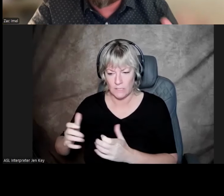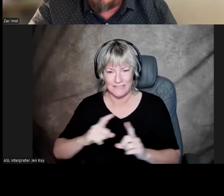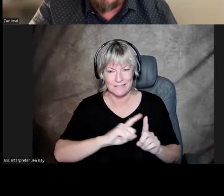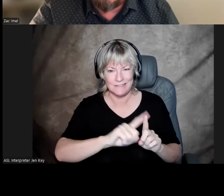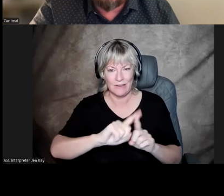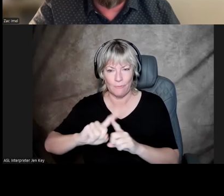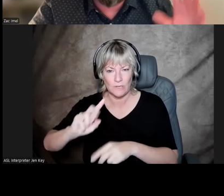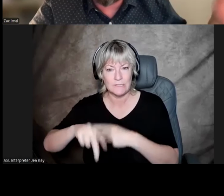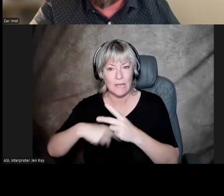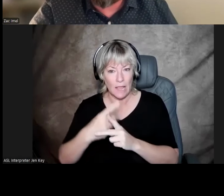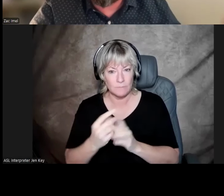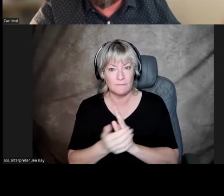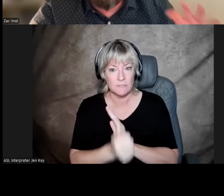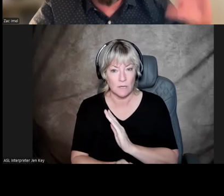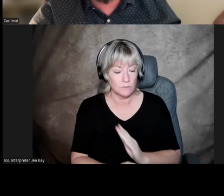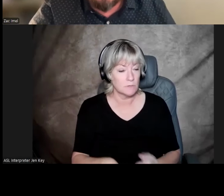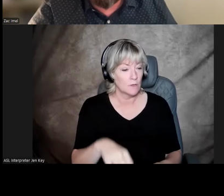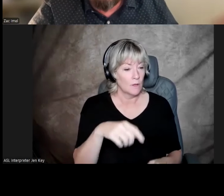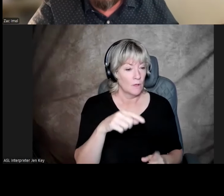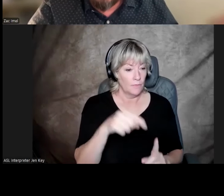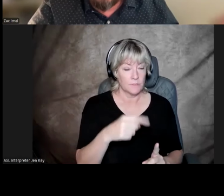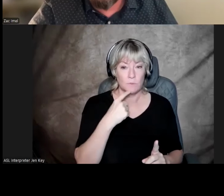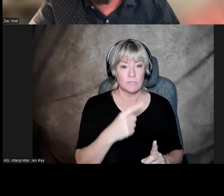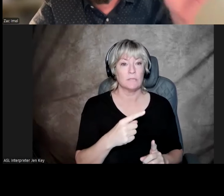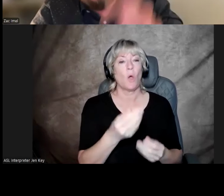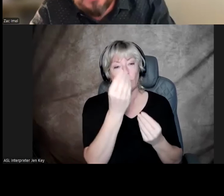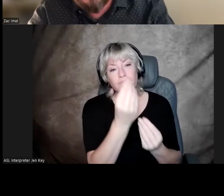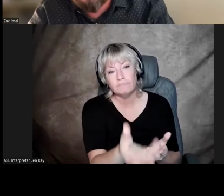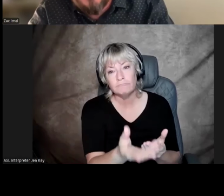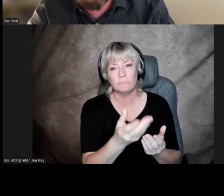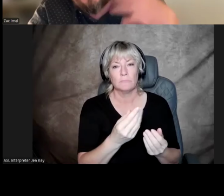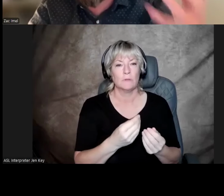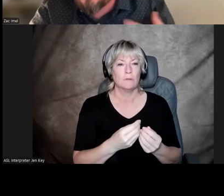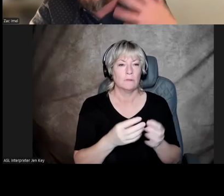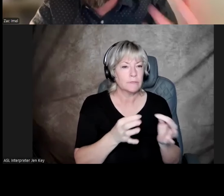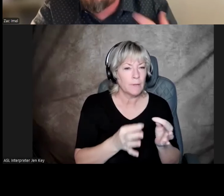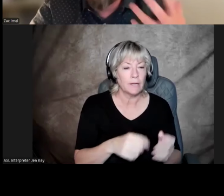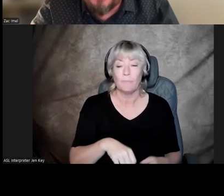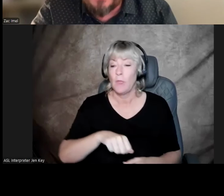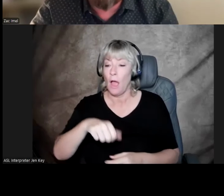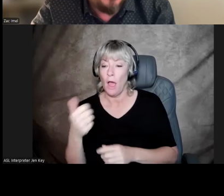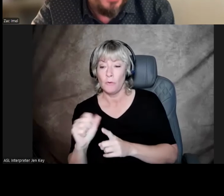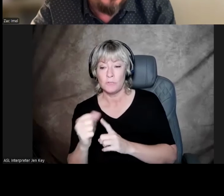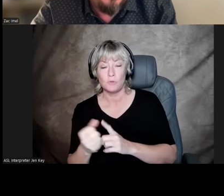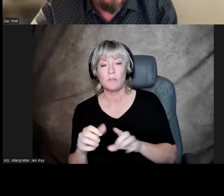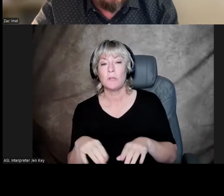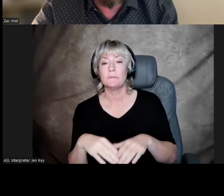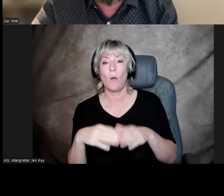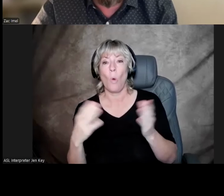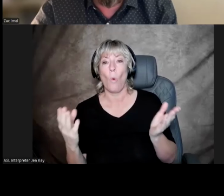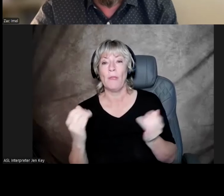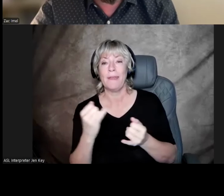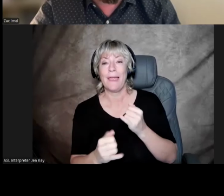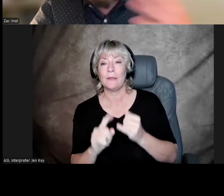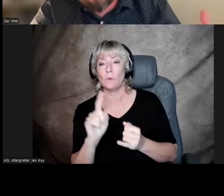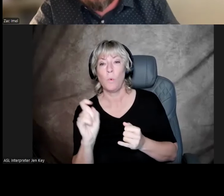of skills. And so in one case, we were like, oh, you're giving someone information. In this case, you're asking this nice, open, motivating question. And